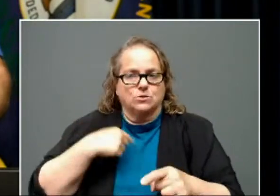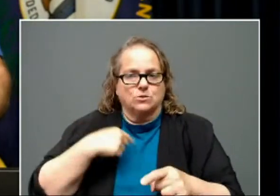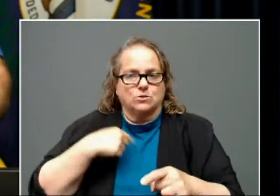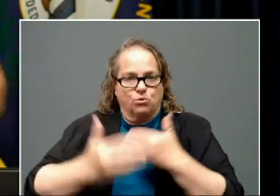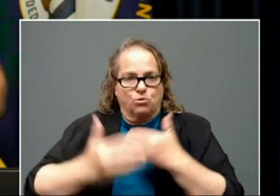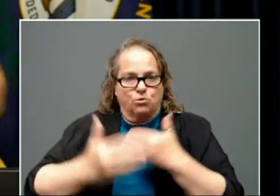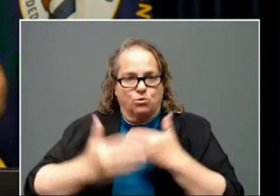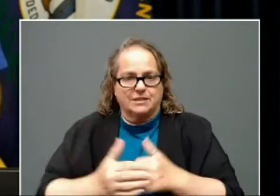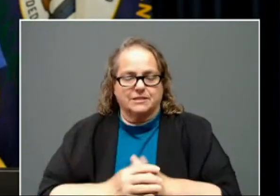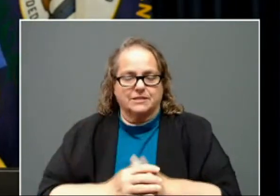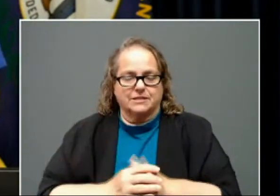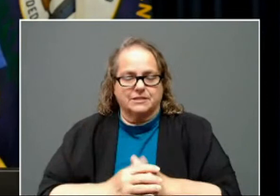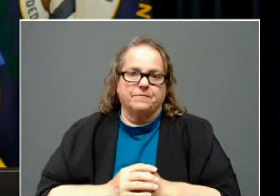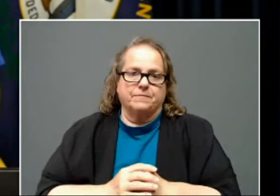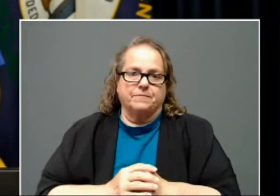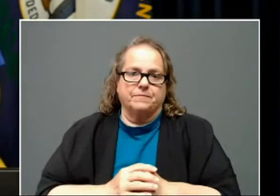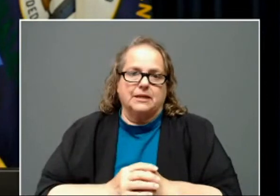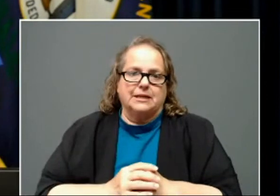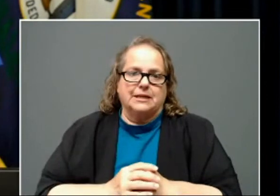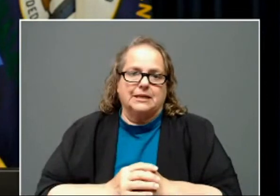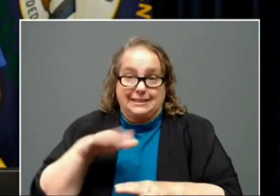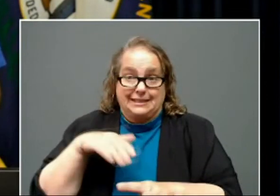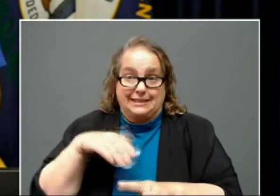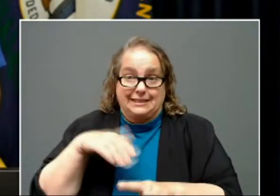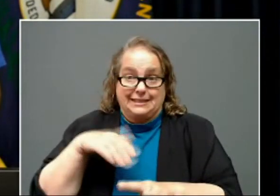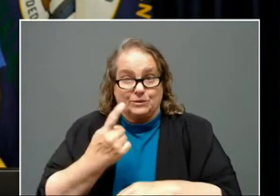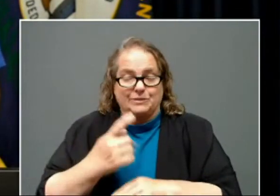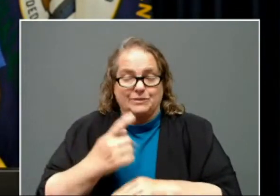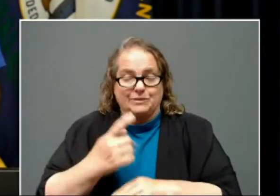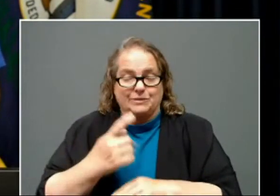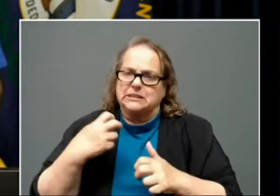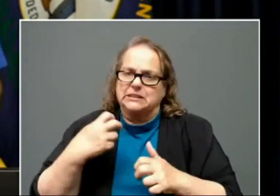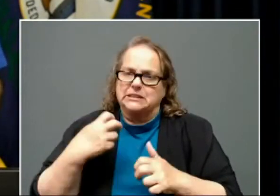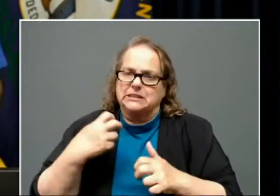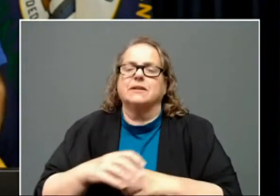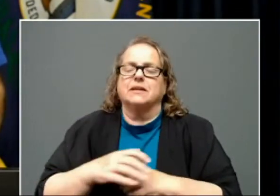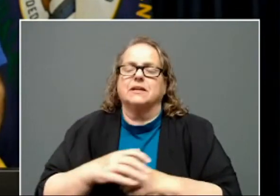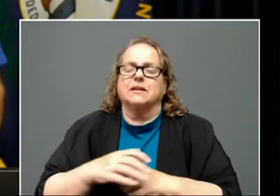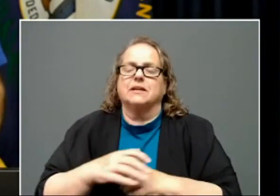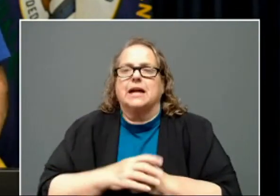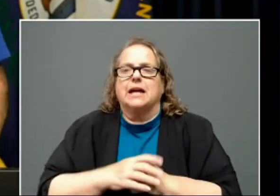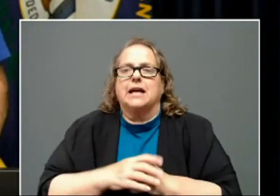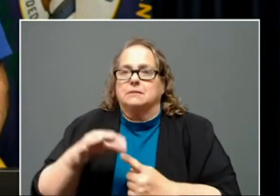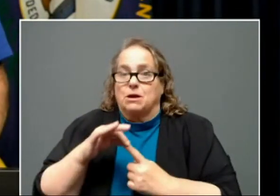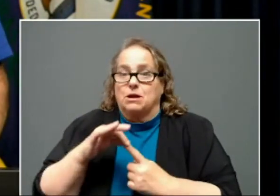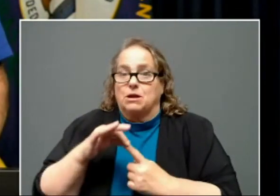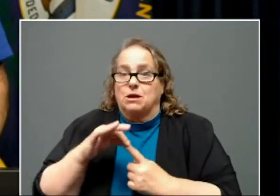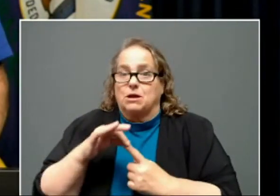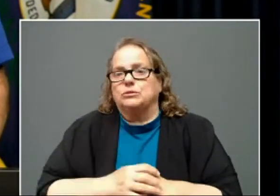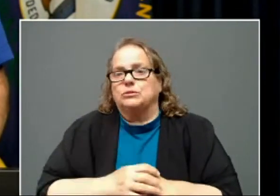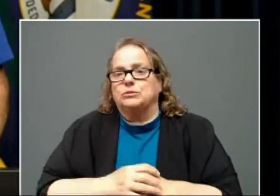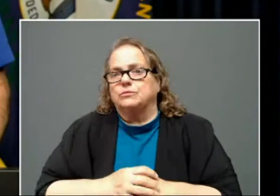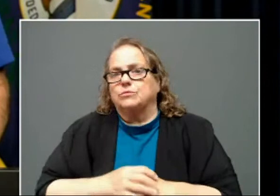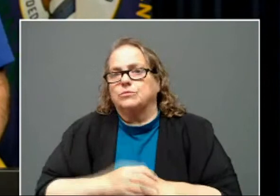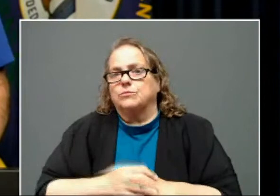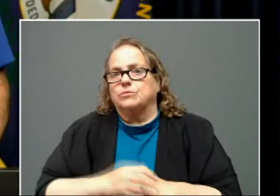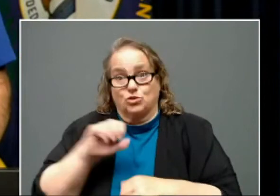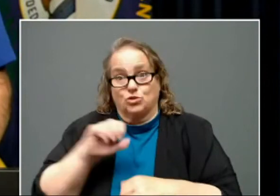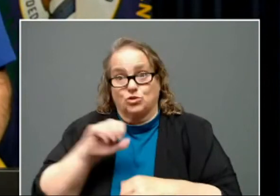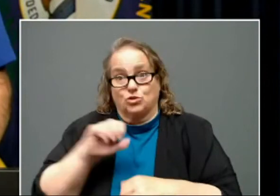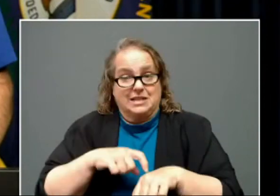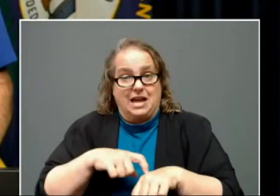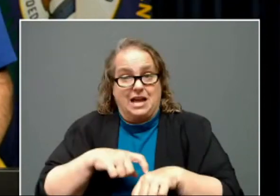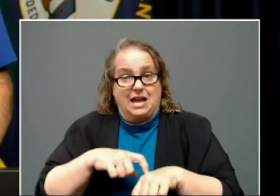The next one is both tough and special. So we've taken the time over the last 14 months to